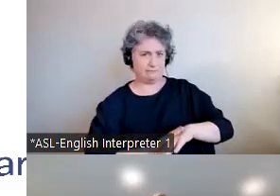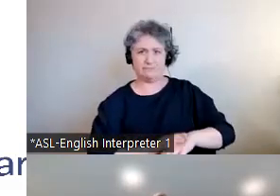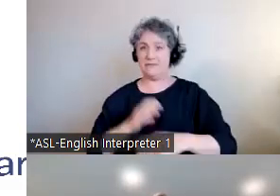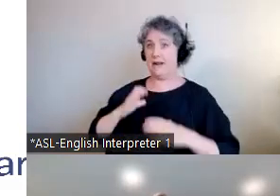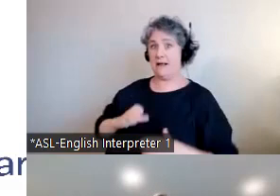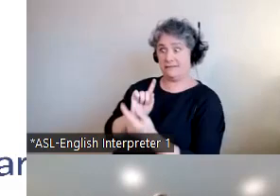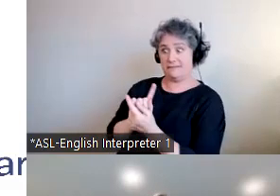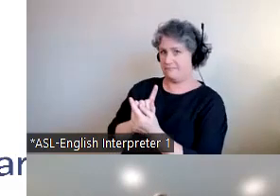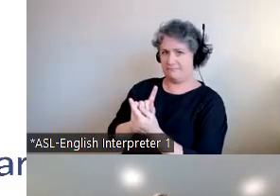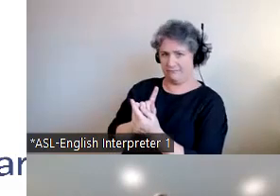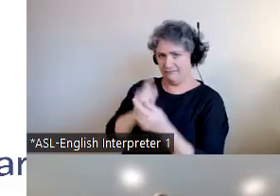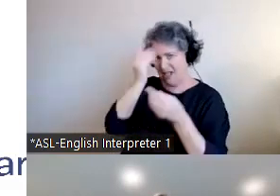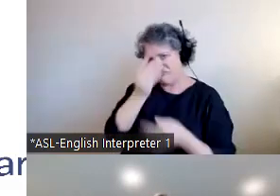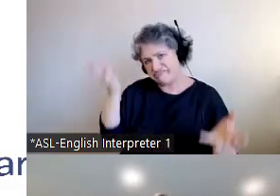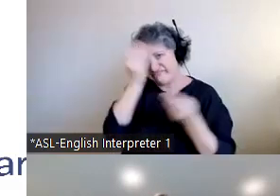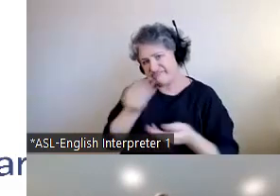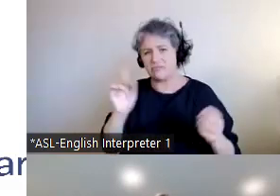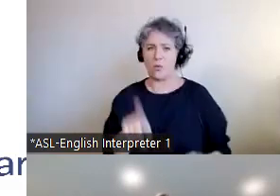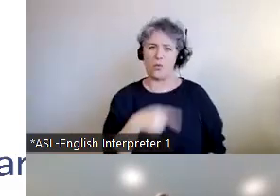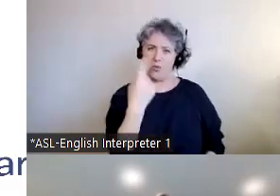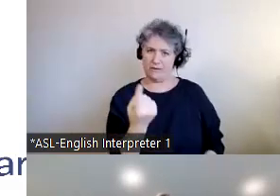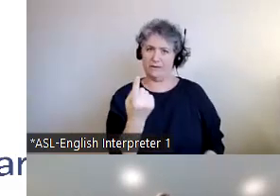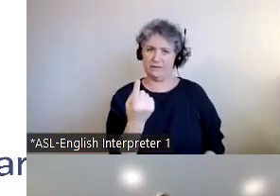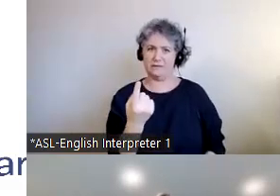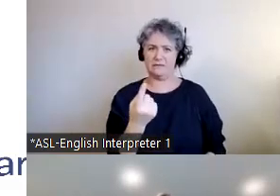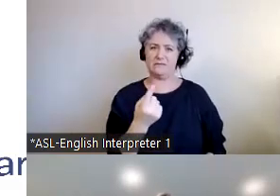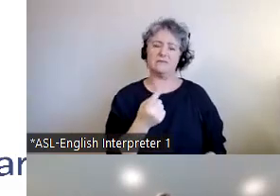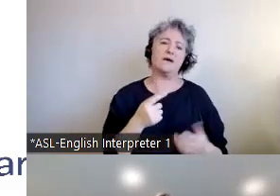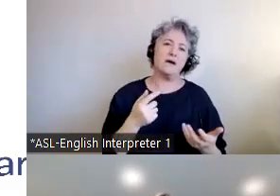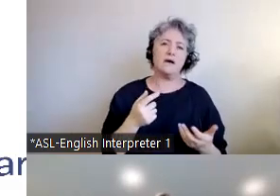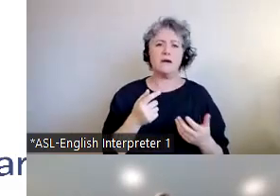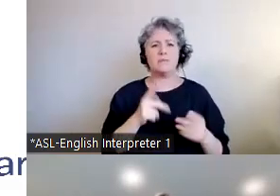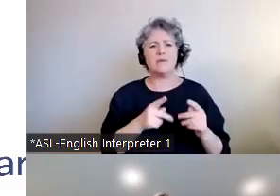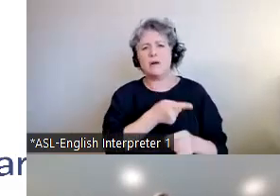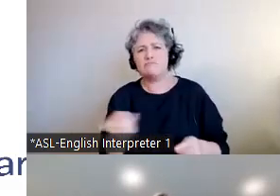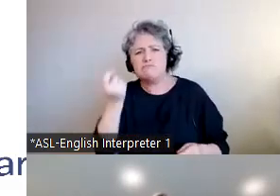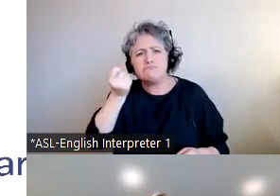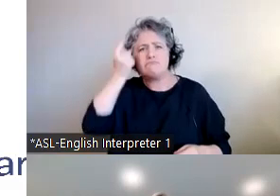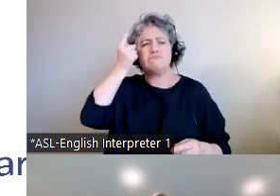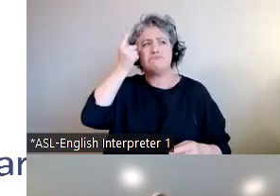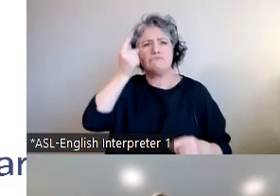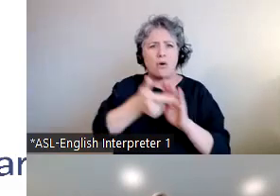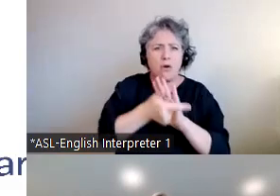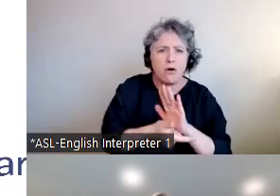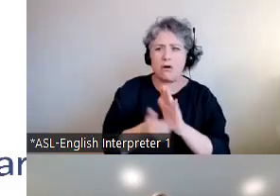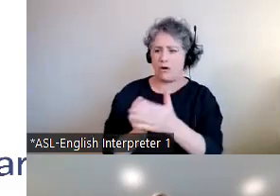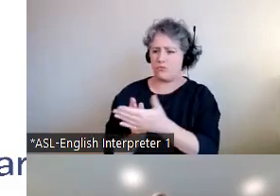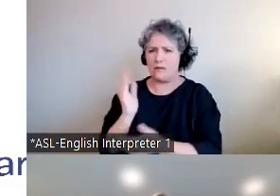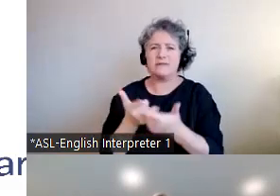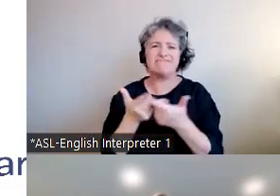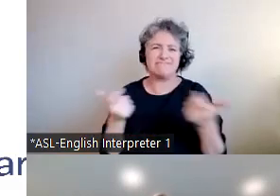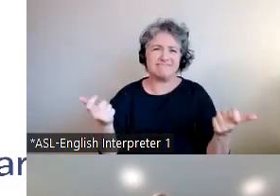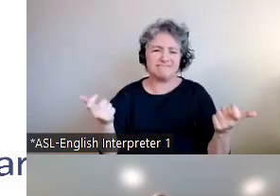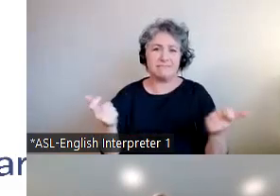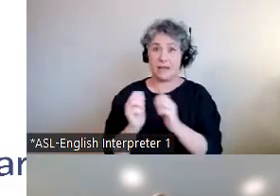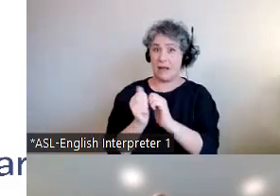clients. We produce information to help people understand the law and exercise their rights. And we do this